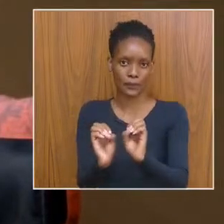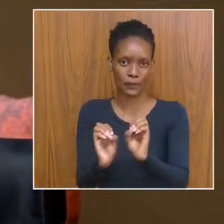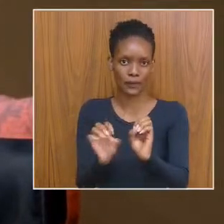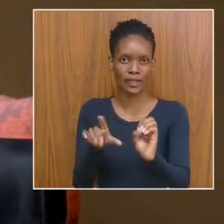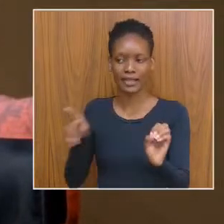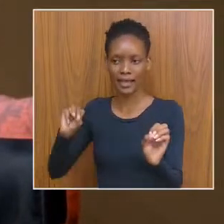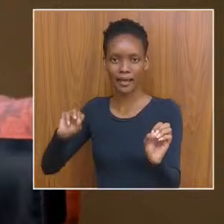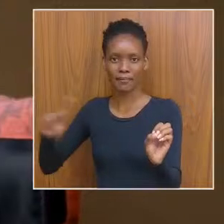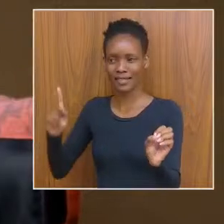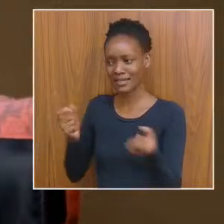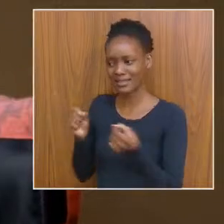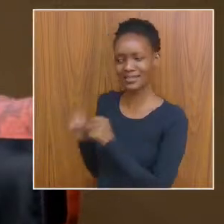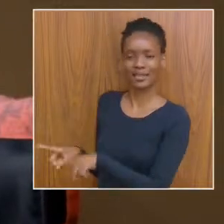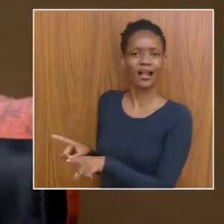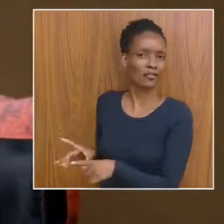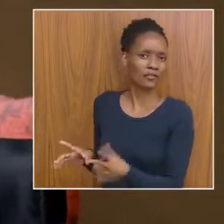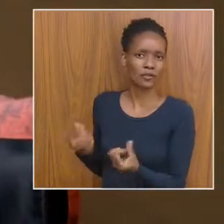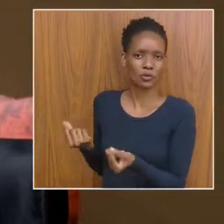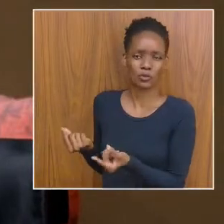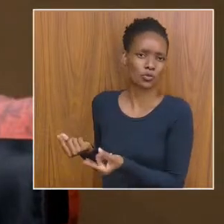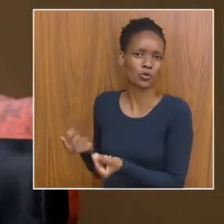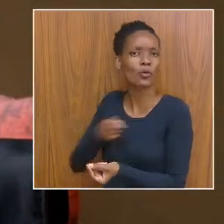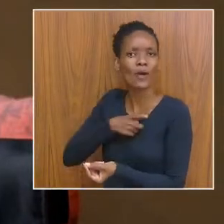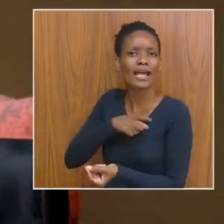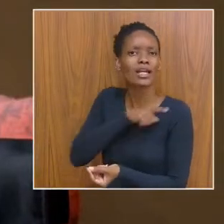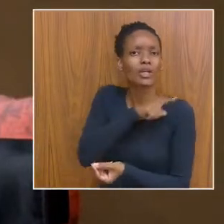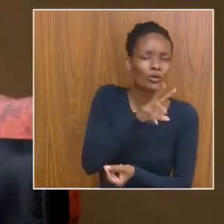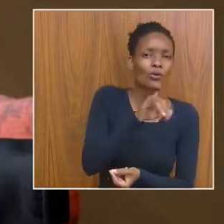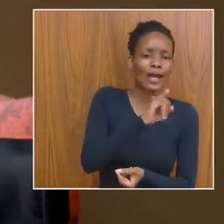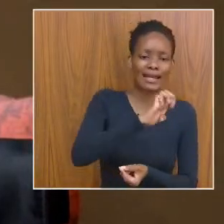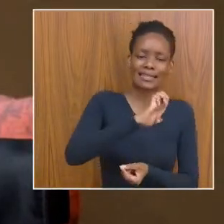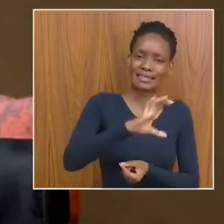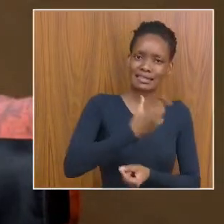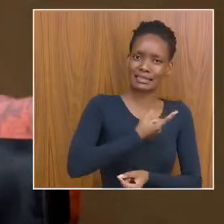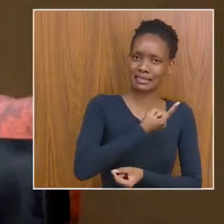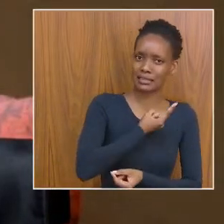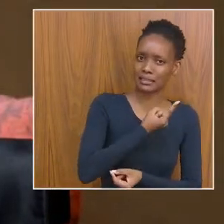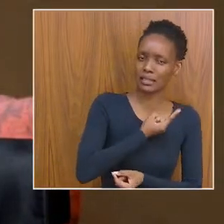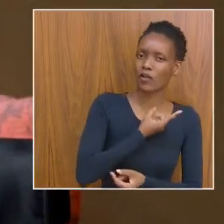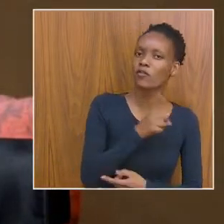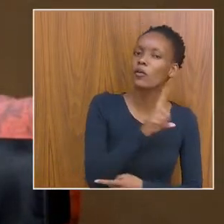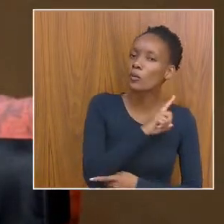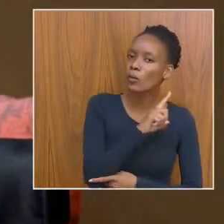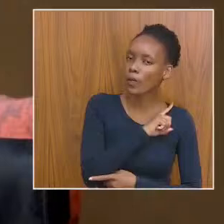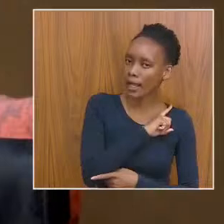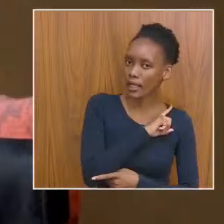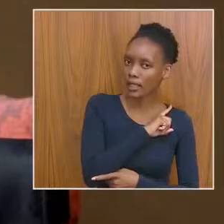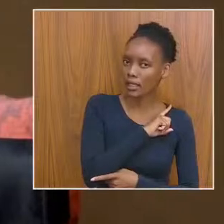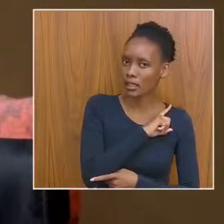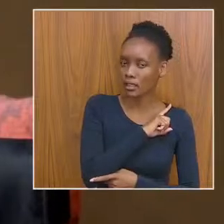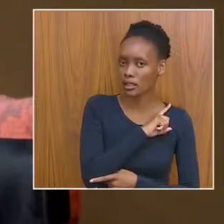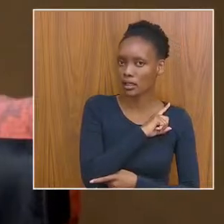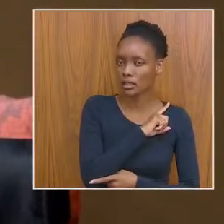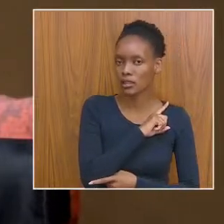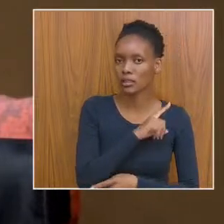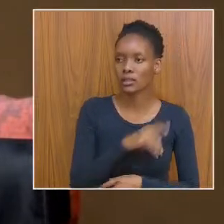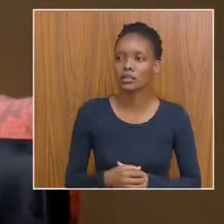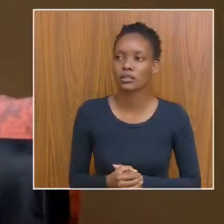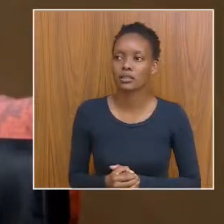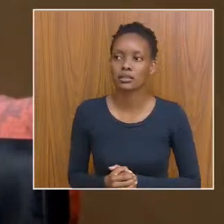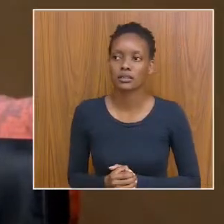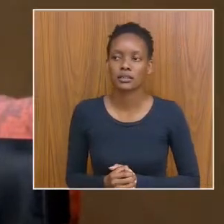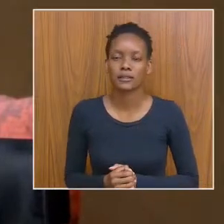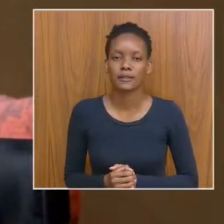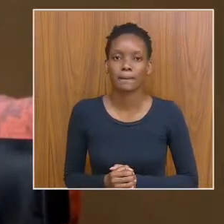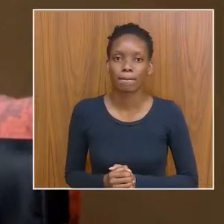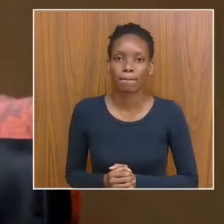that themselves or anyone else that has got an issue with the former president being on the ballot do that on